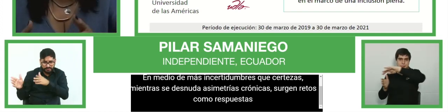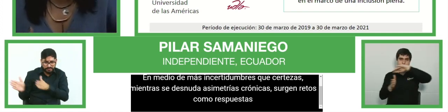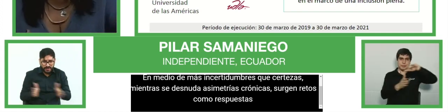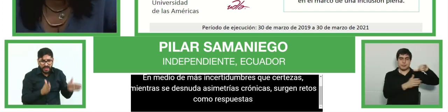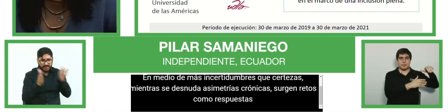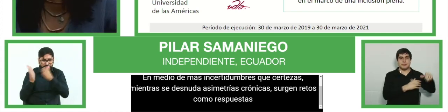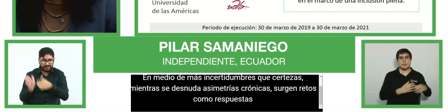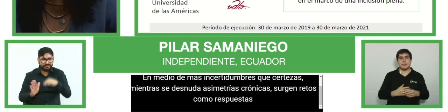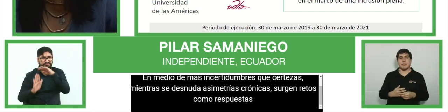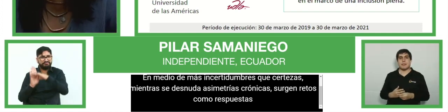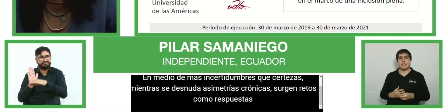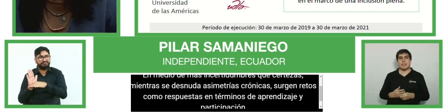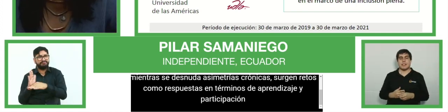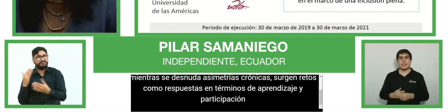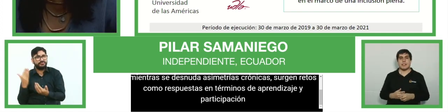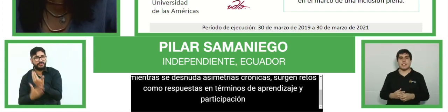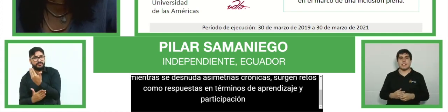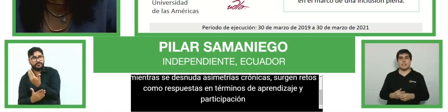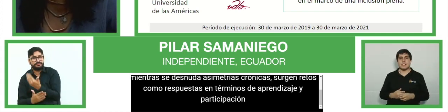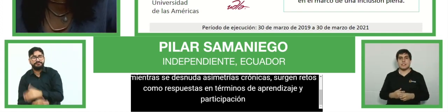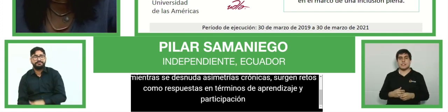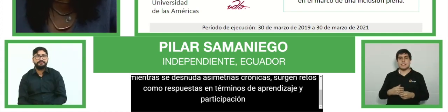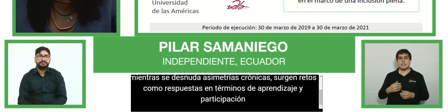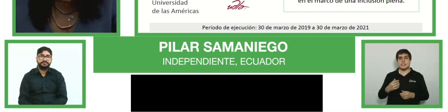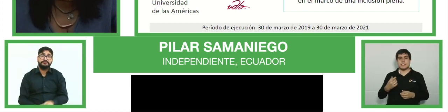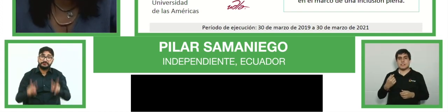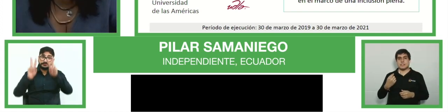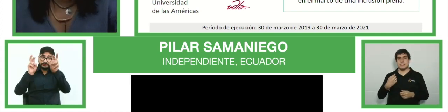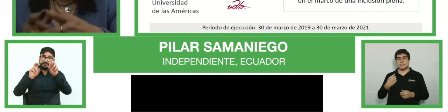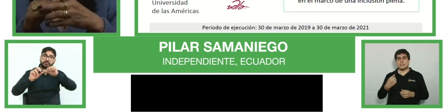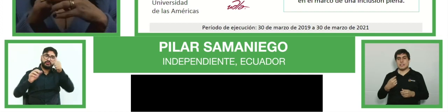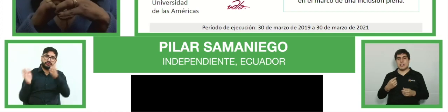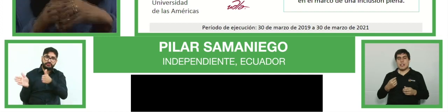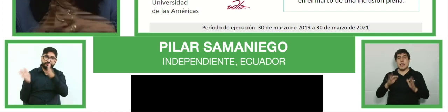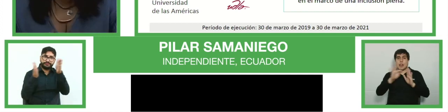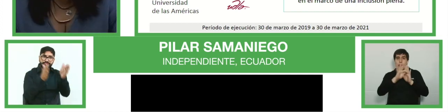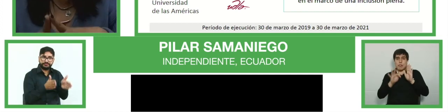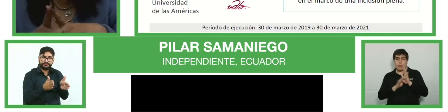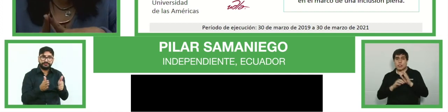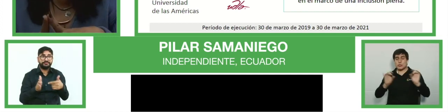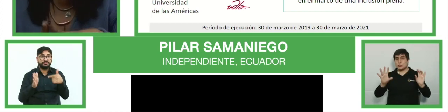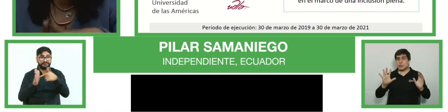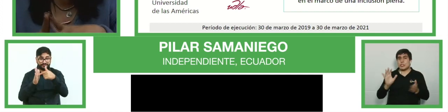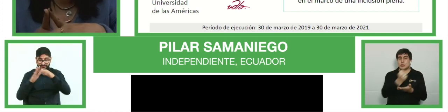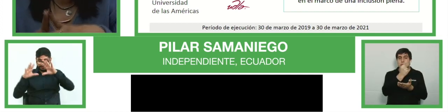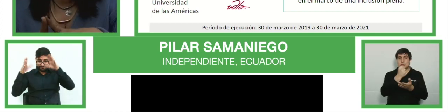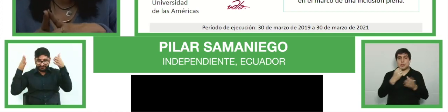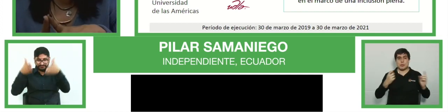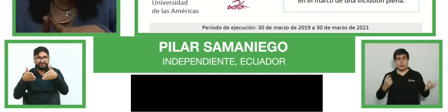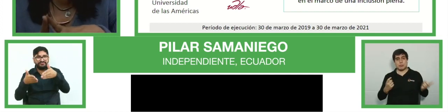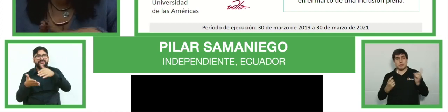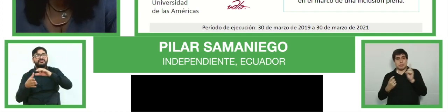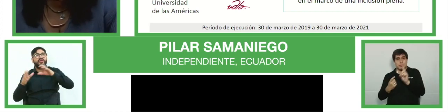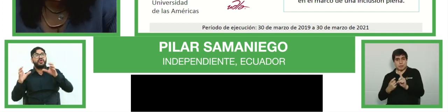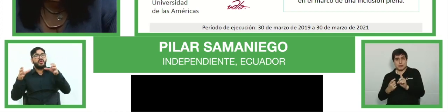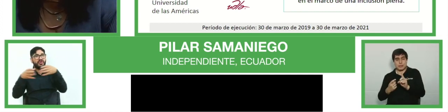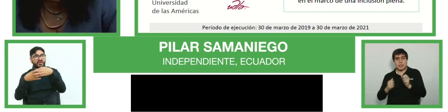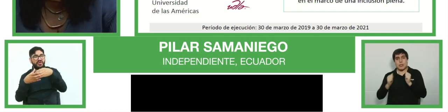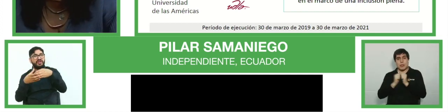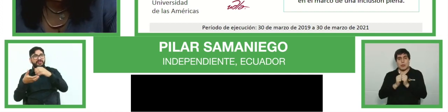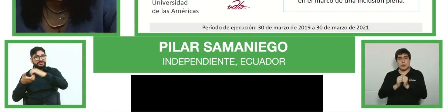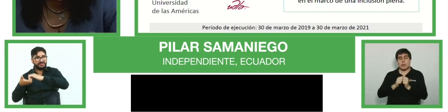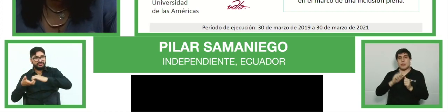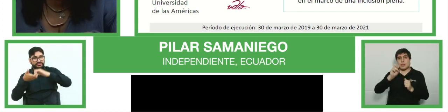thinking of this invitation of Fundación Descúbreme with the promise of the Agenda 2030 of not leaving